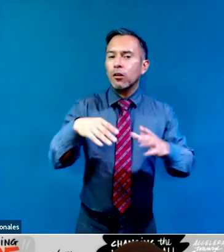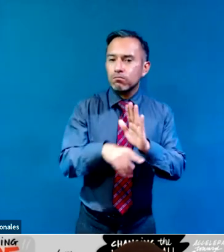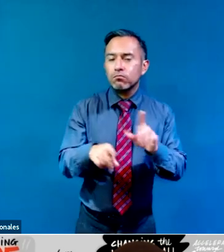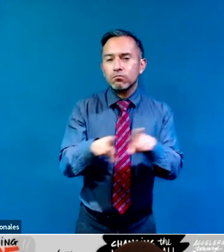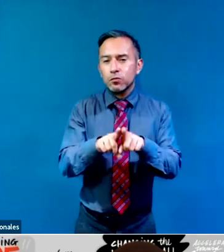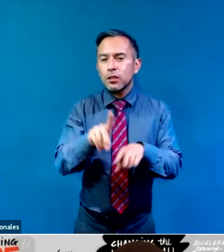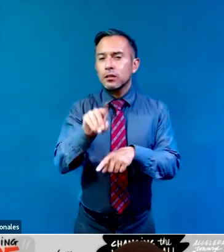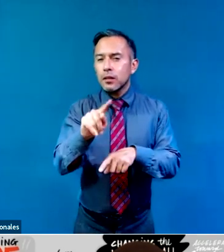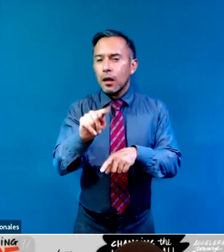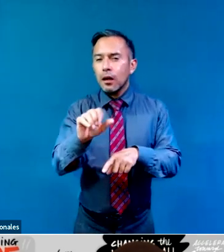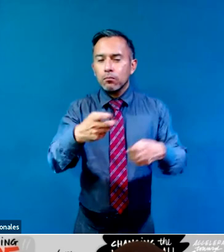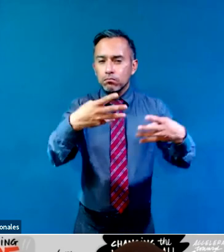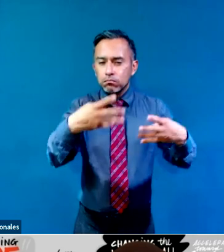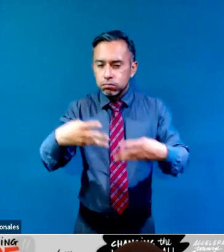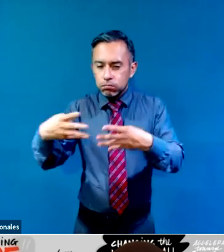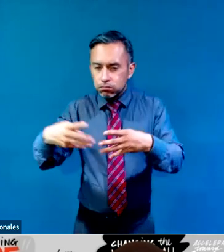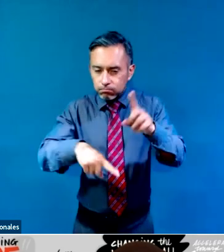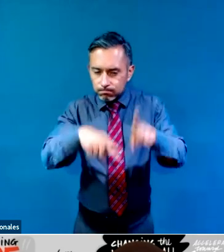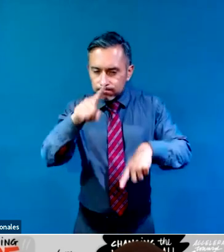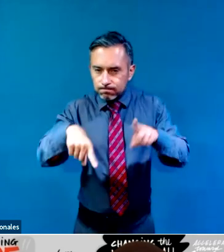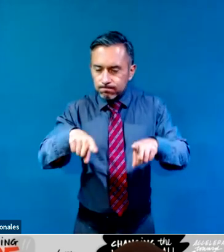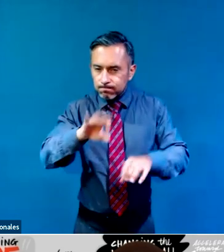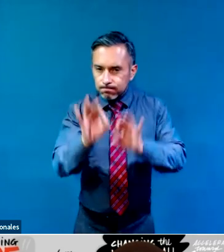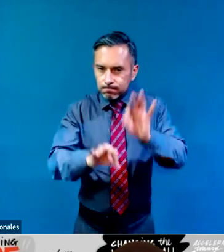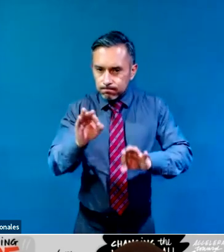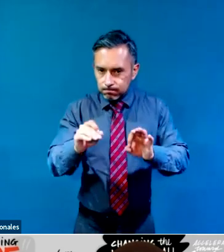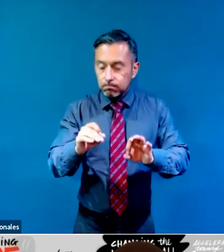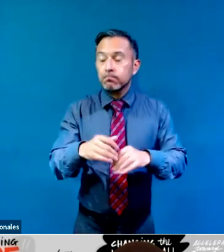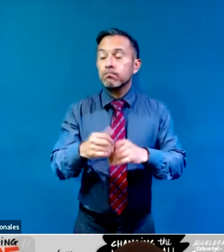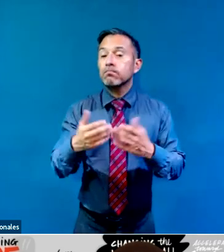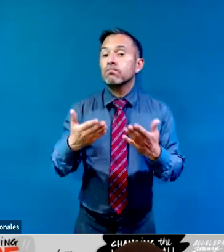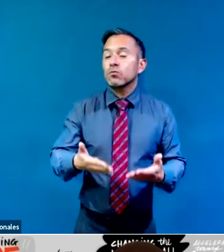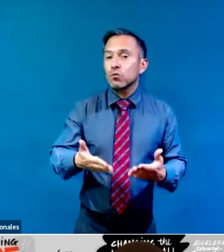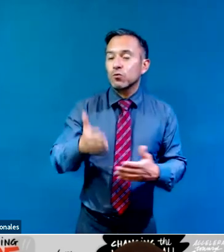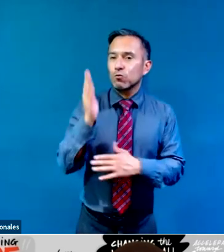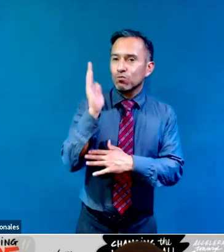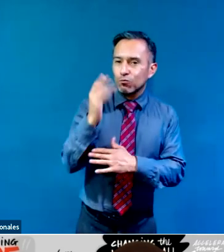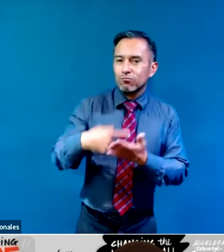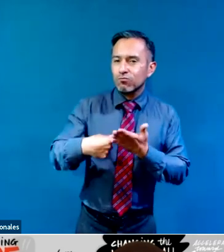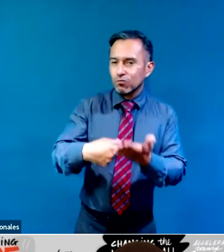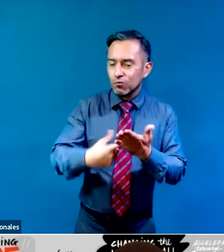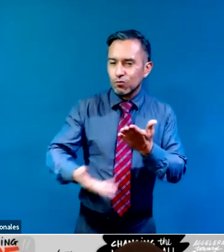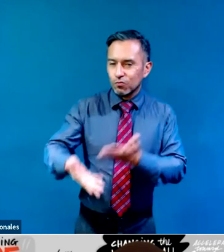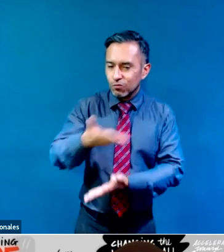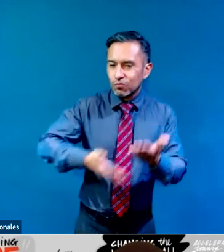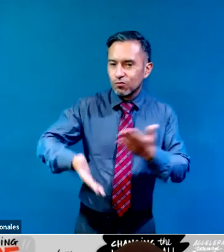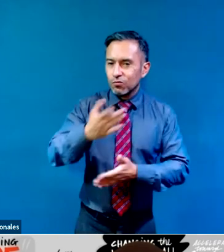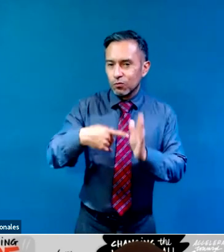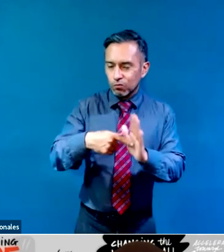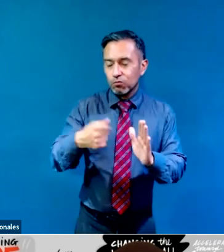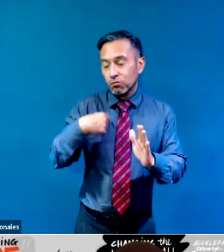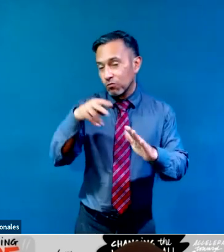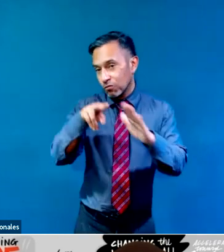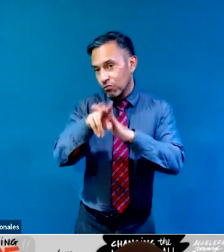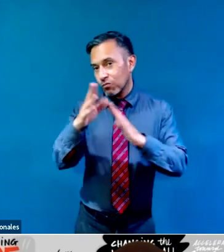and statistics. We've captured today's conversation in a dynamic illustration, and we'll look forward to also